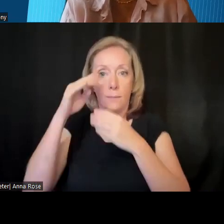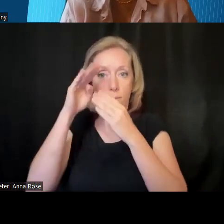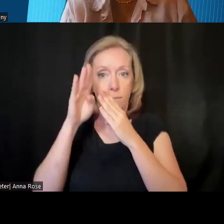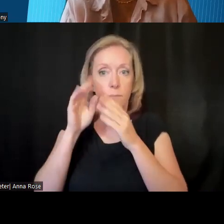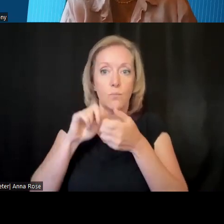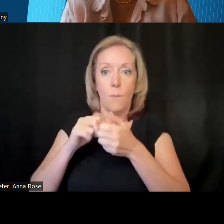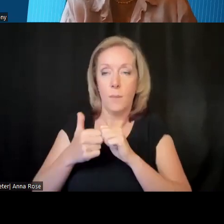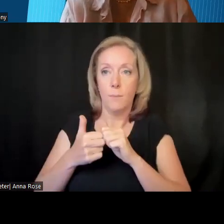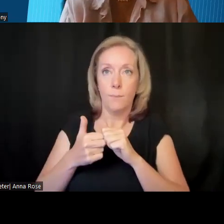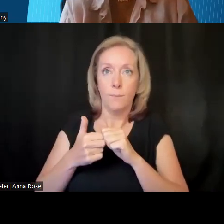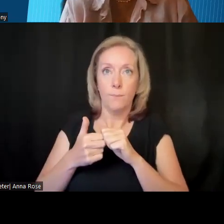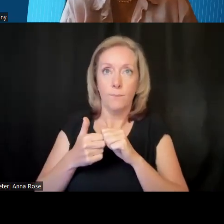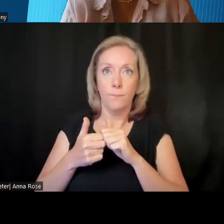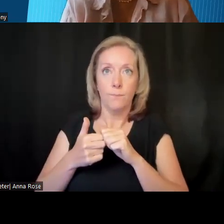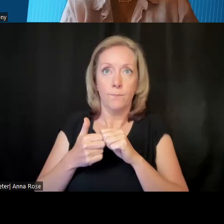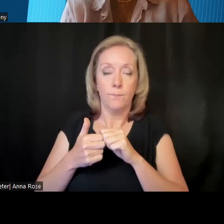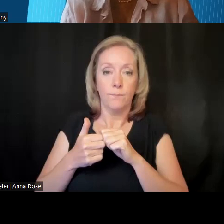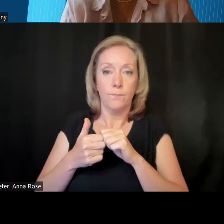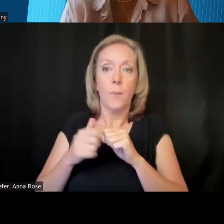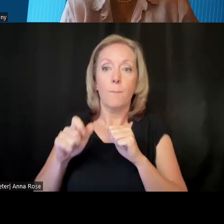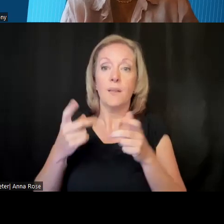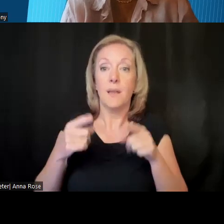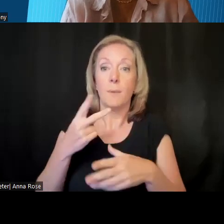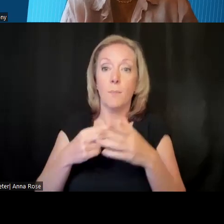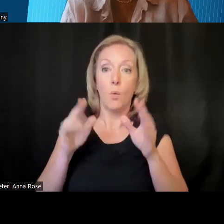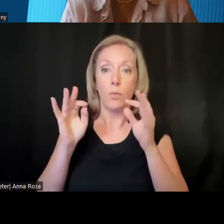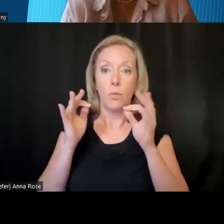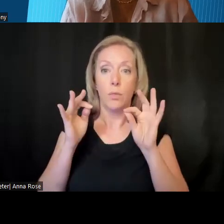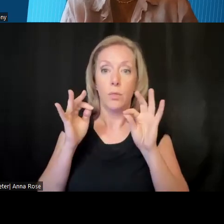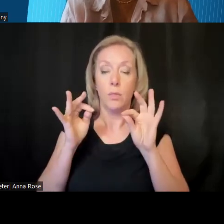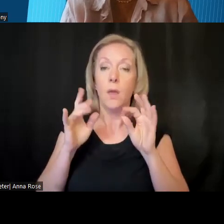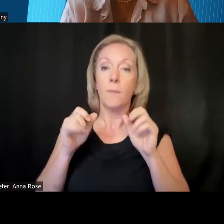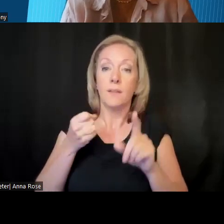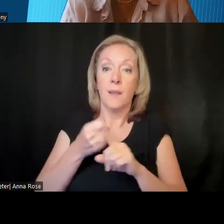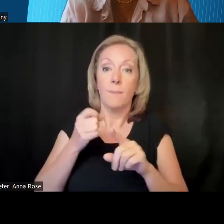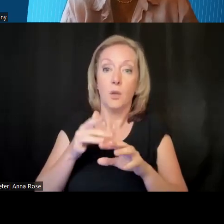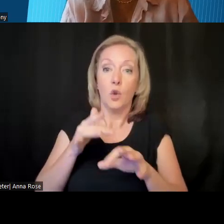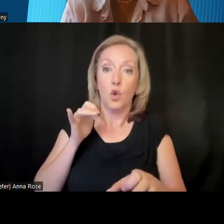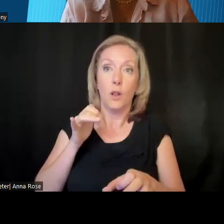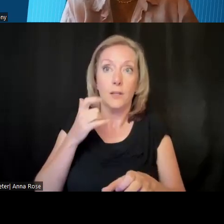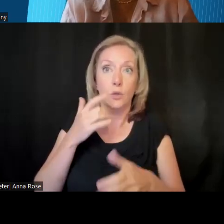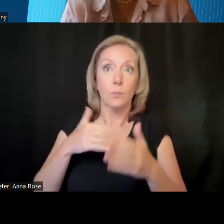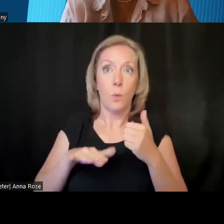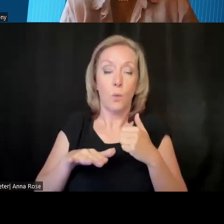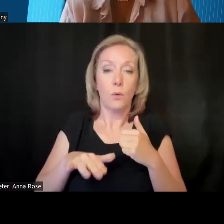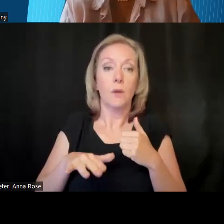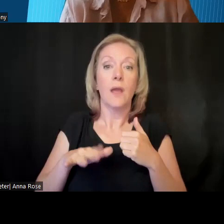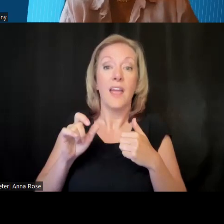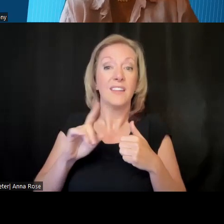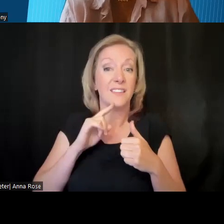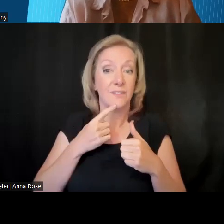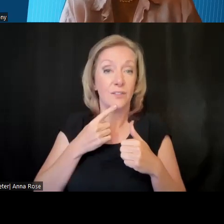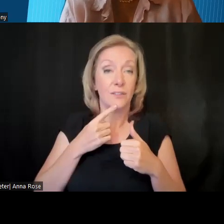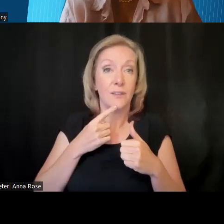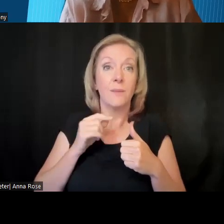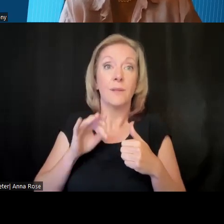ocular visual impairment. It has to be bilateral, it has to be early onset, and it has to be significant. But when we